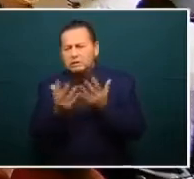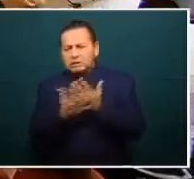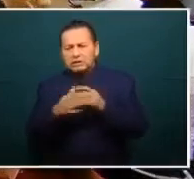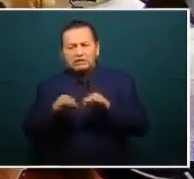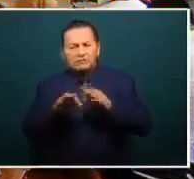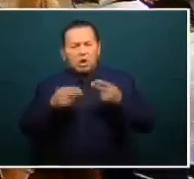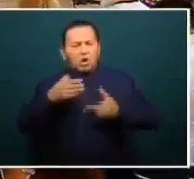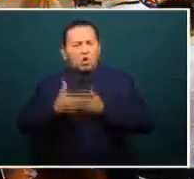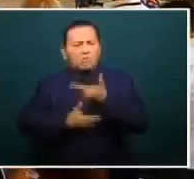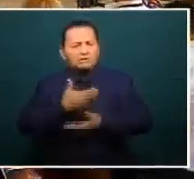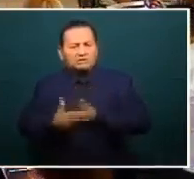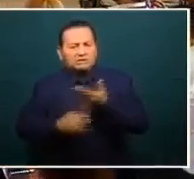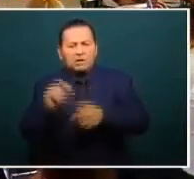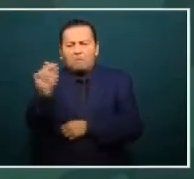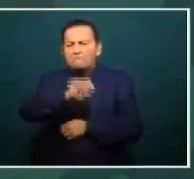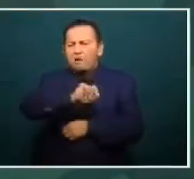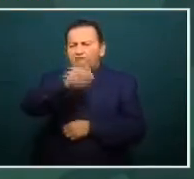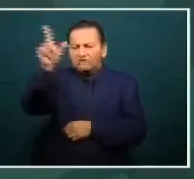support.